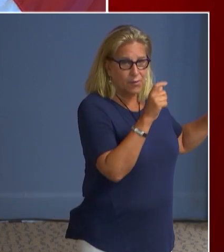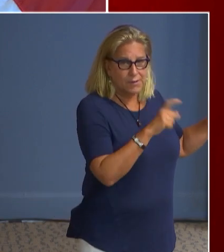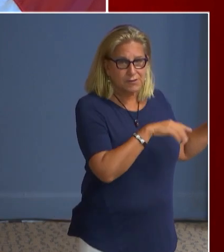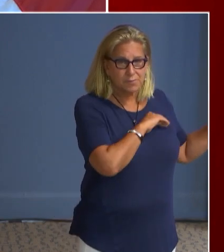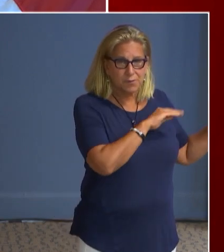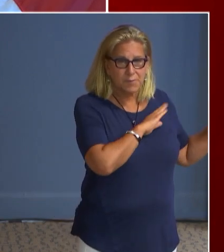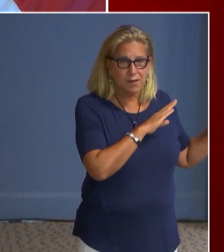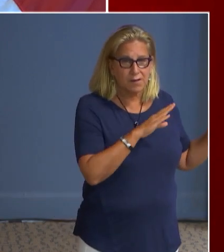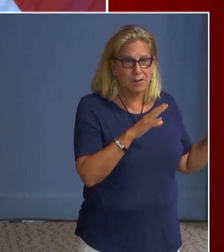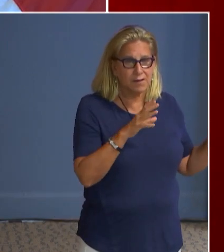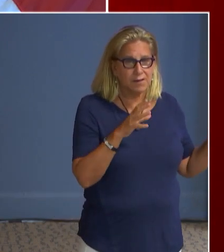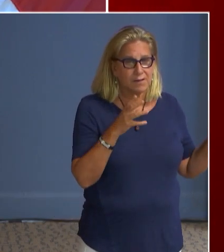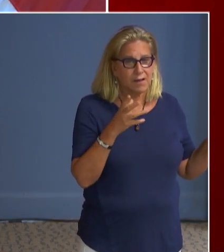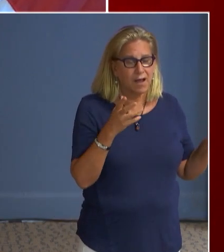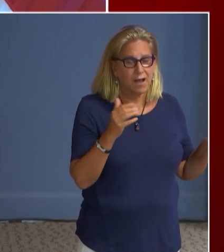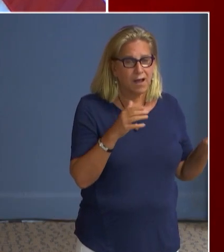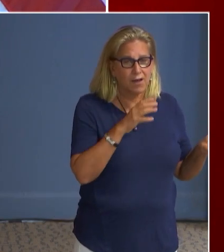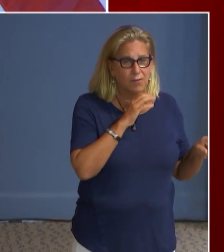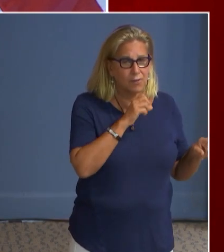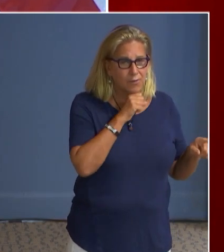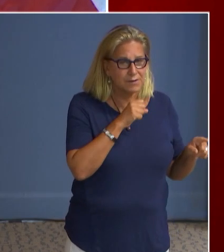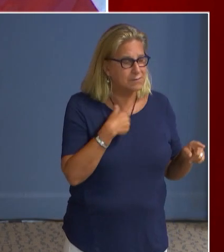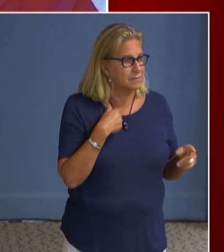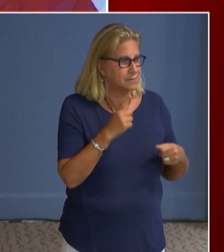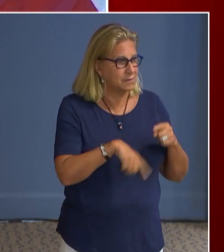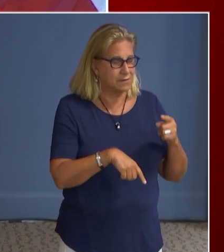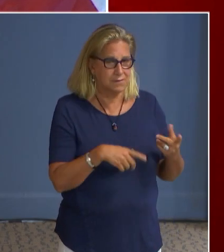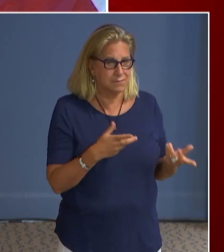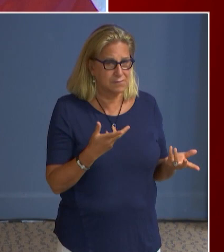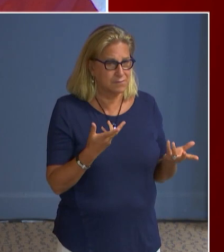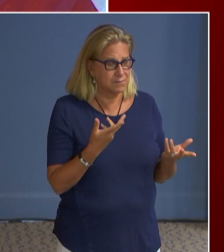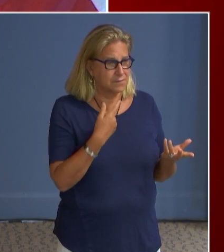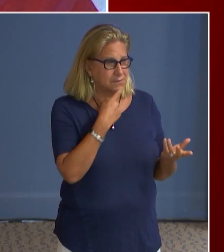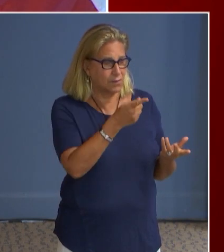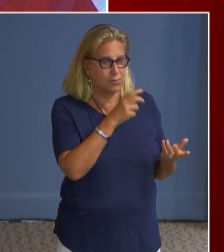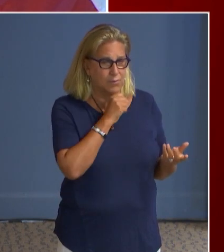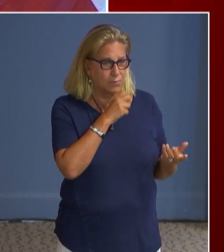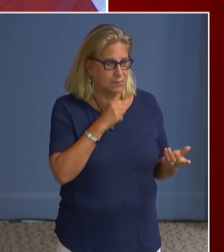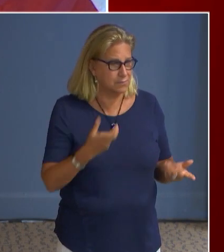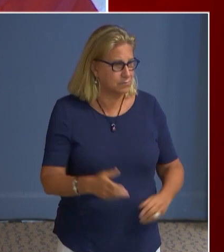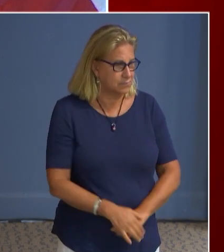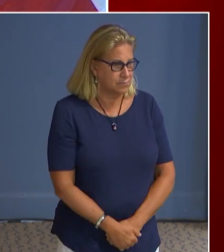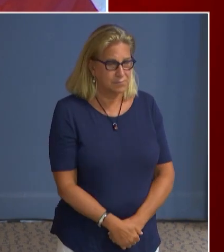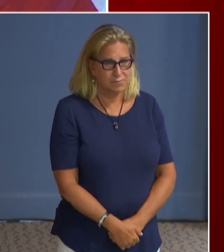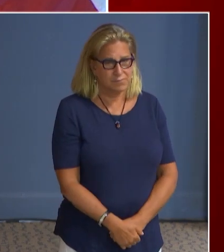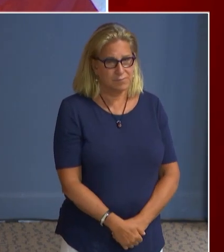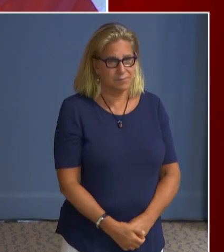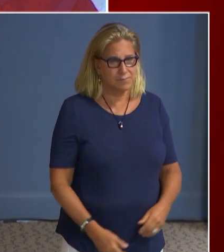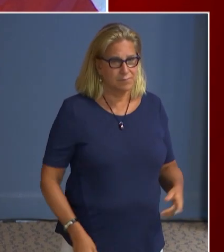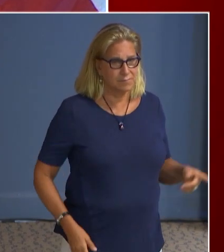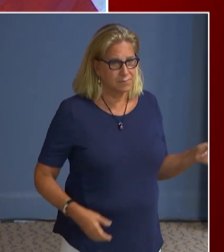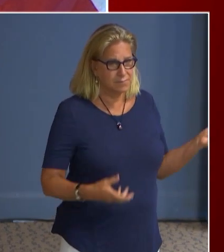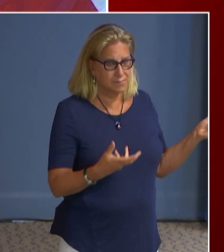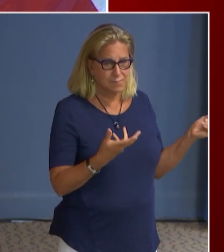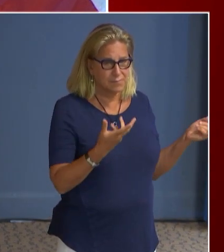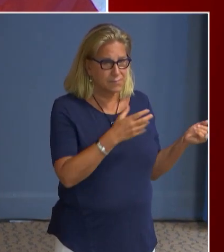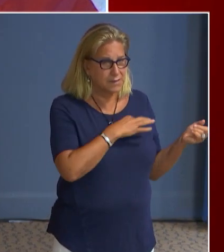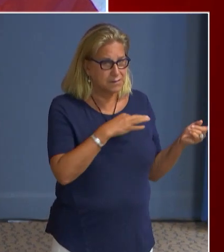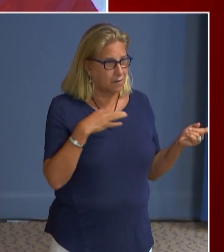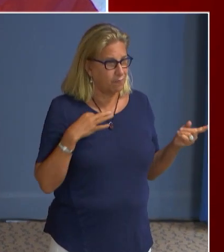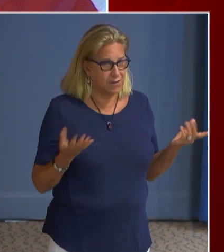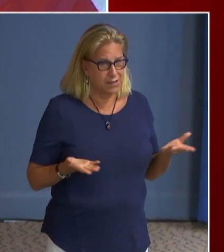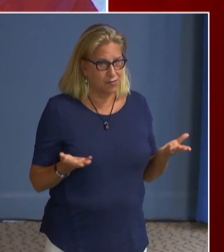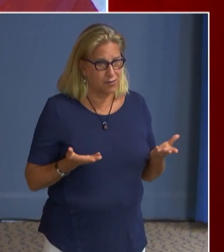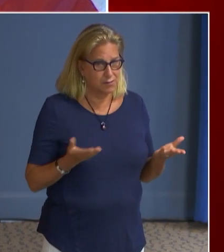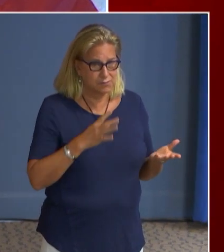child? I cannot. How old are they? I cannot. I've said all I'm going to say about that. Anyone on your staff, Mr. Donahue, or anyone who may be able to shed more